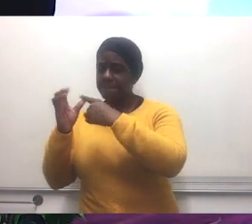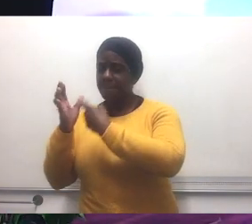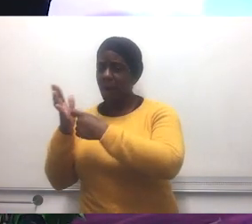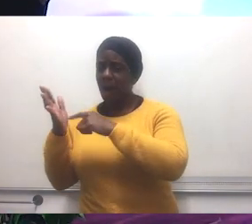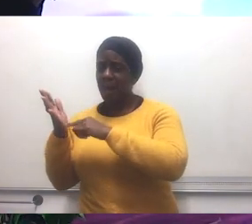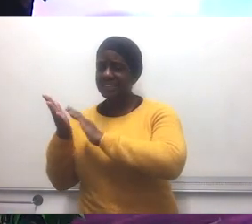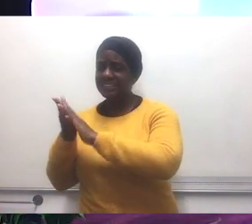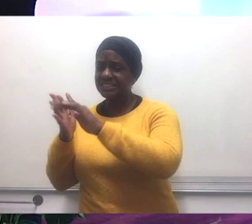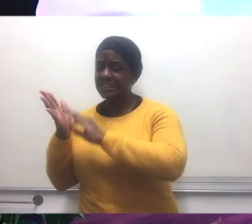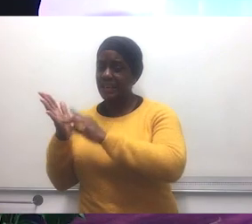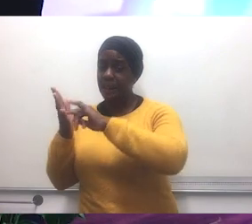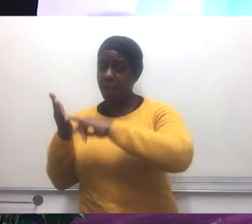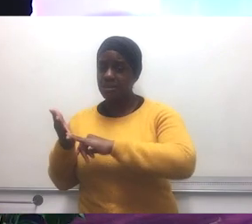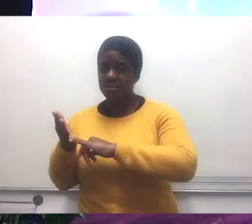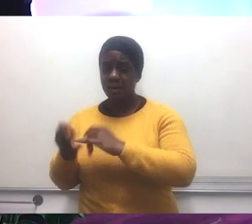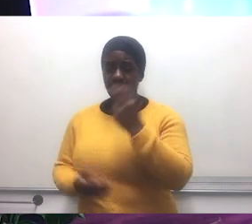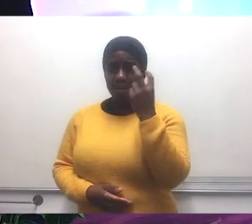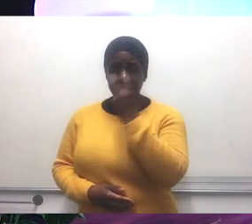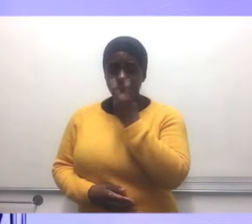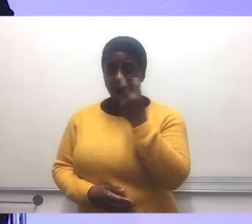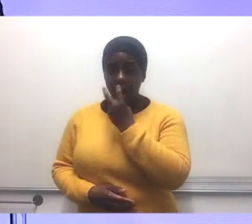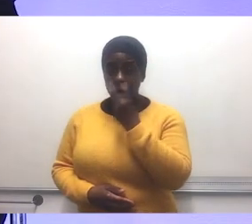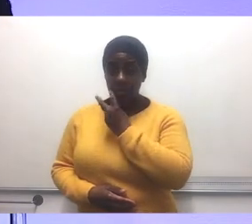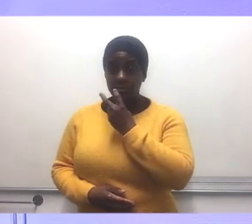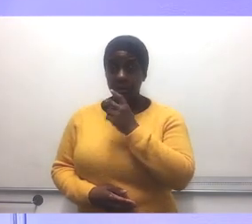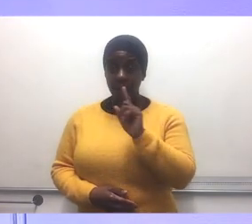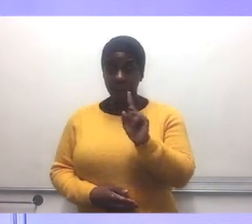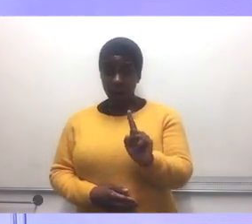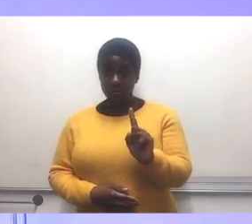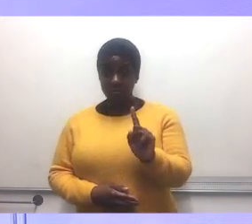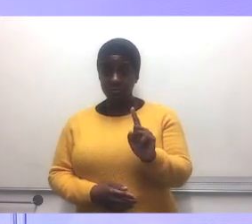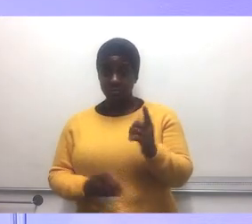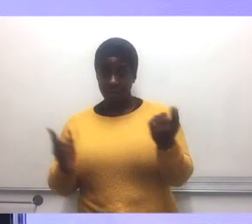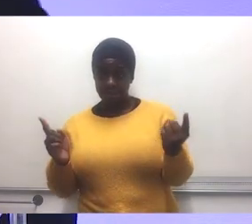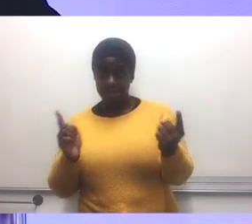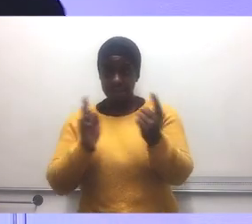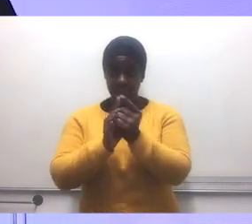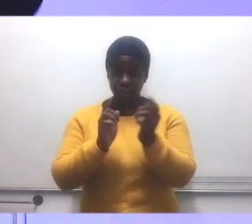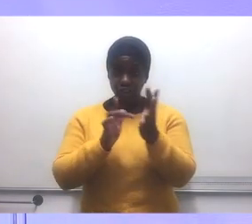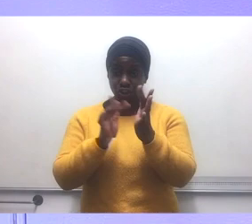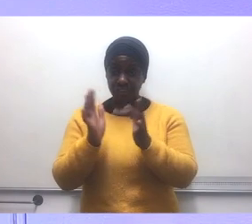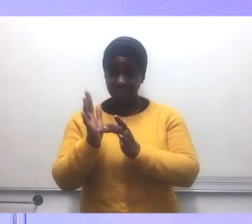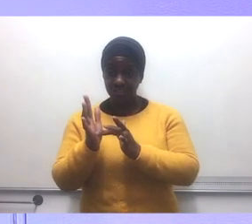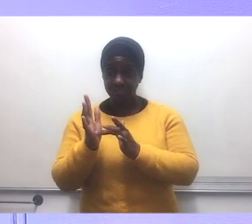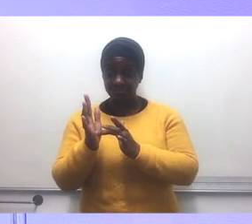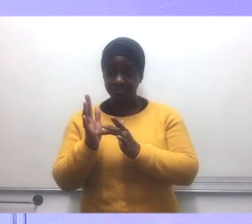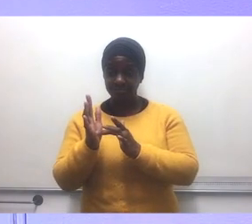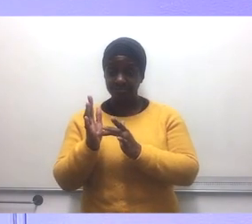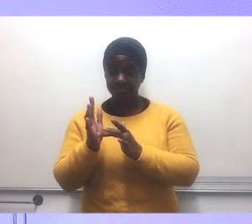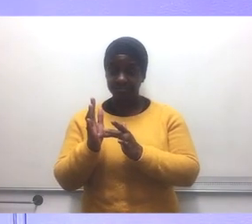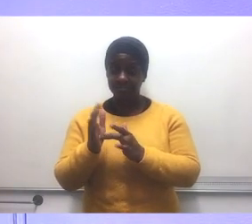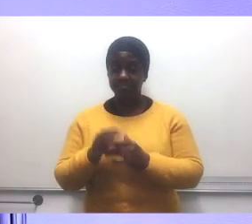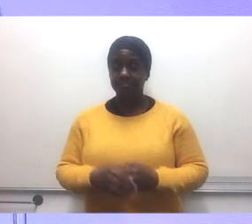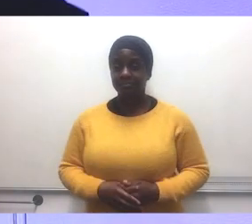no optician could have cured his eyes. He was blind, but thank God